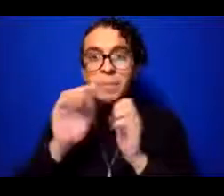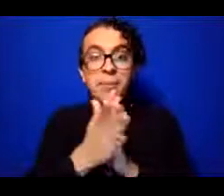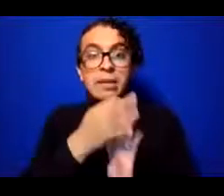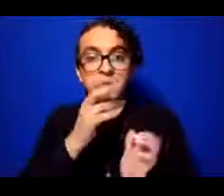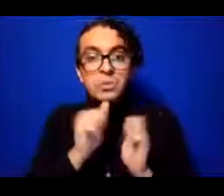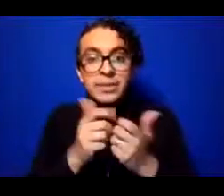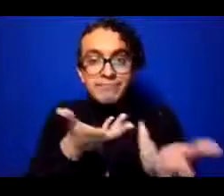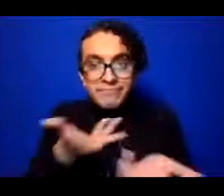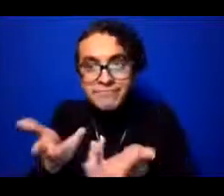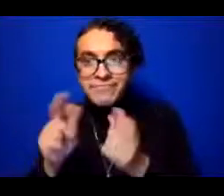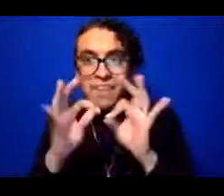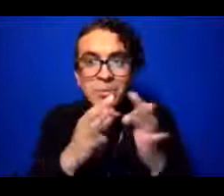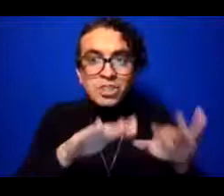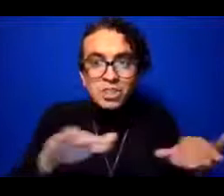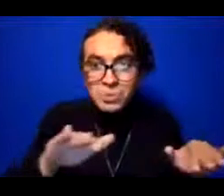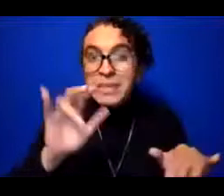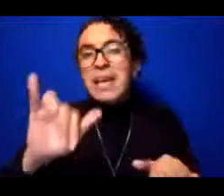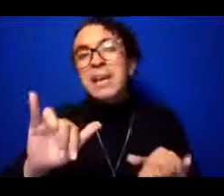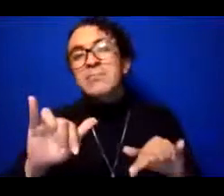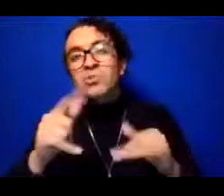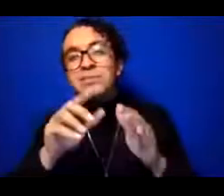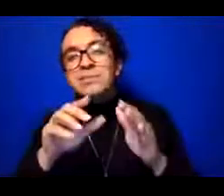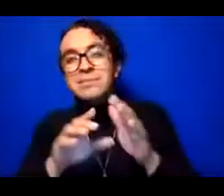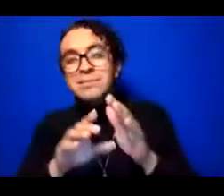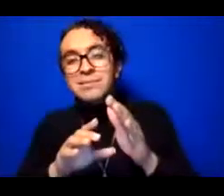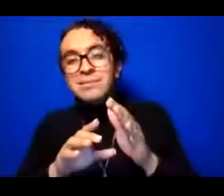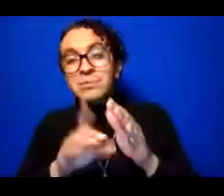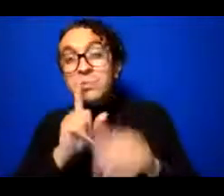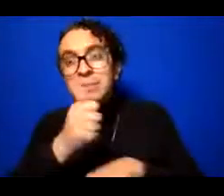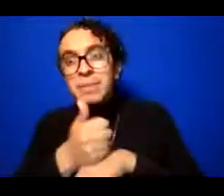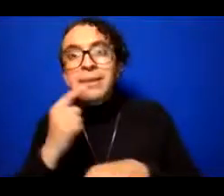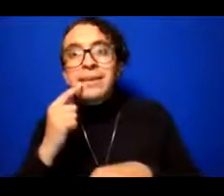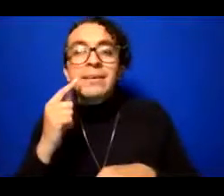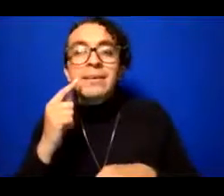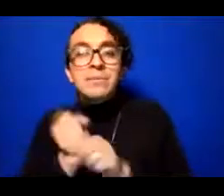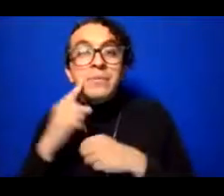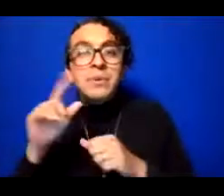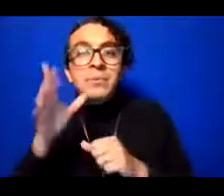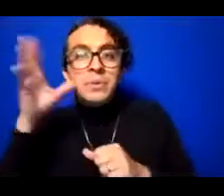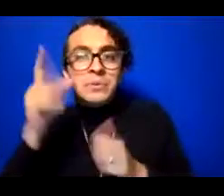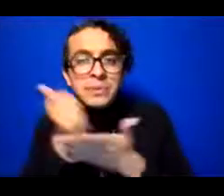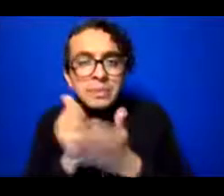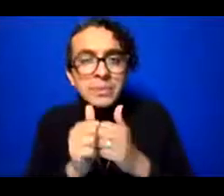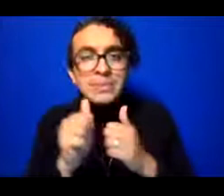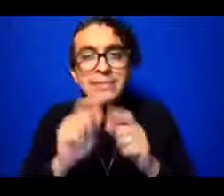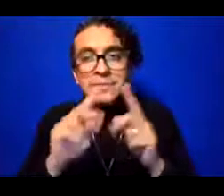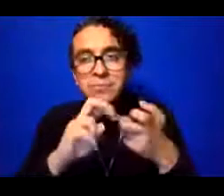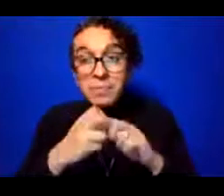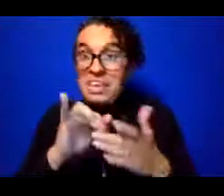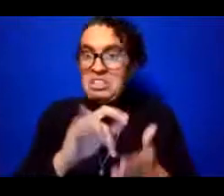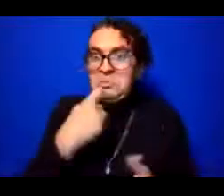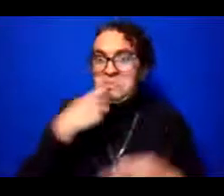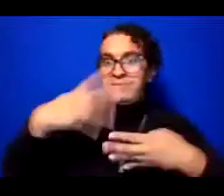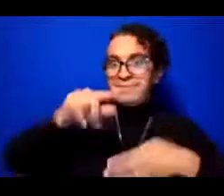And obviously the group was designed for parents to become experts in navigating difficult issues, which you kind of outlined here, particularly in regards